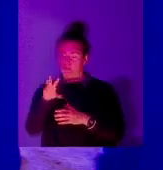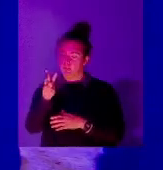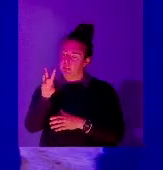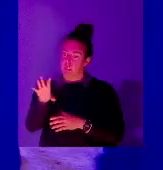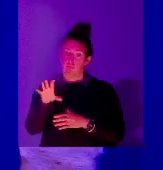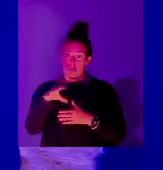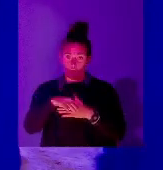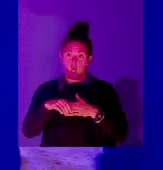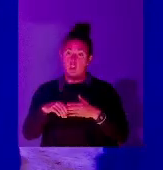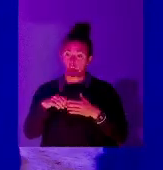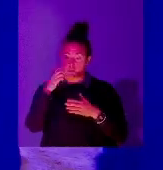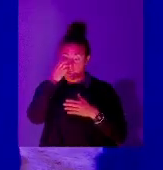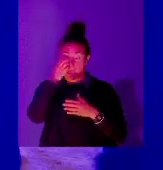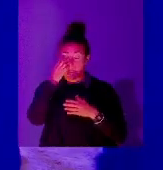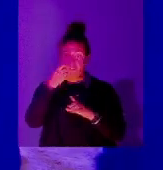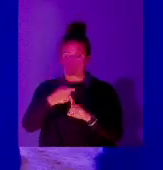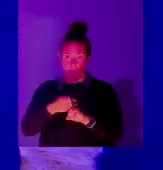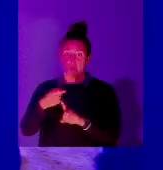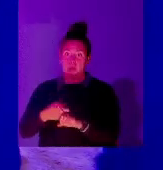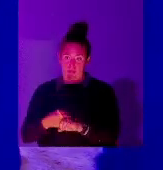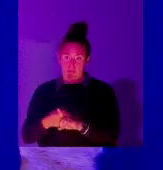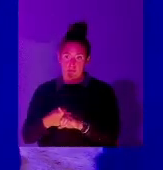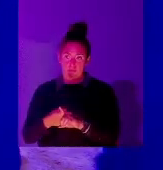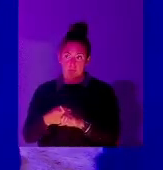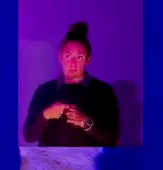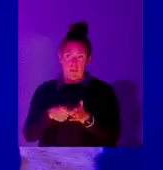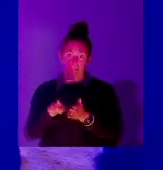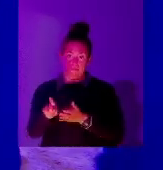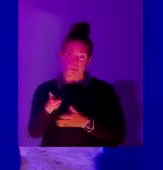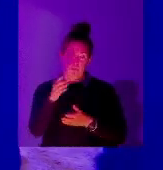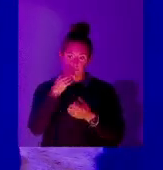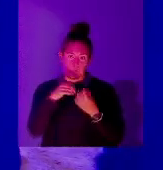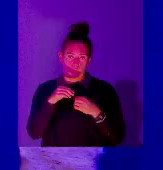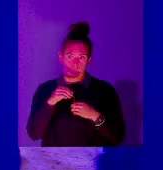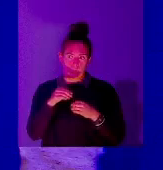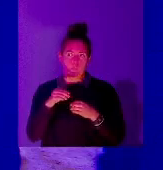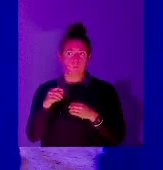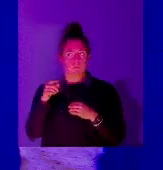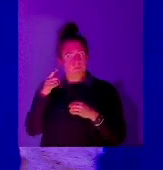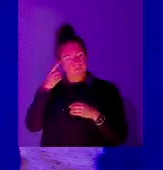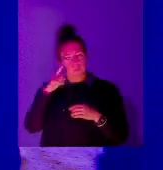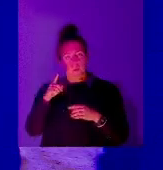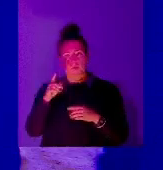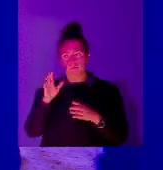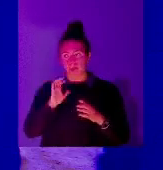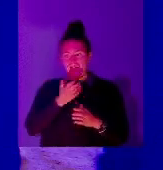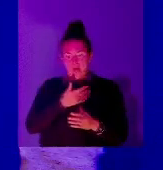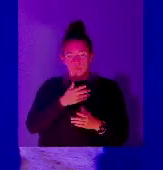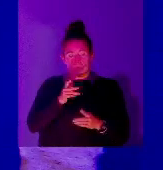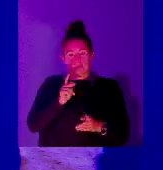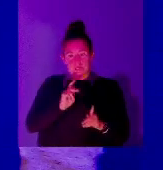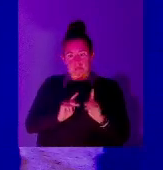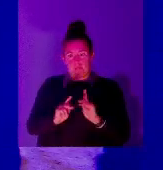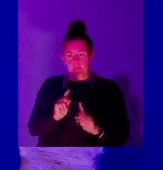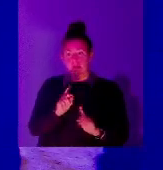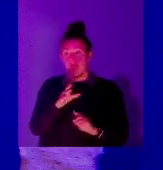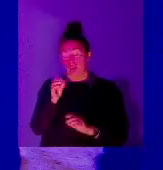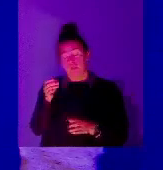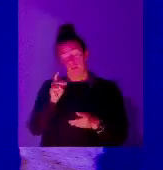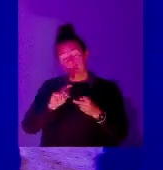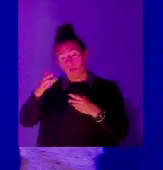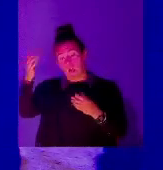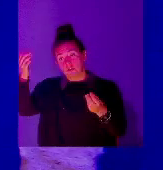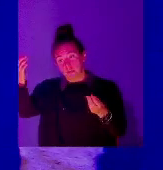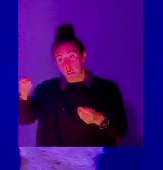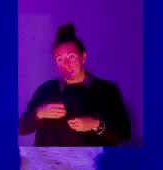to our people and to the people outside that we want to reach with the love of Christ. So just be